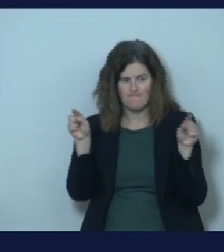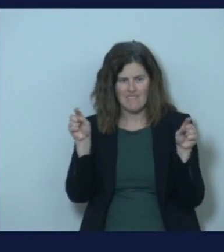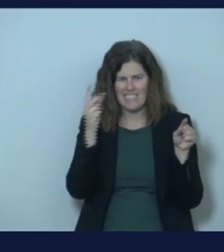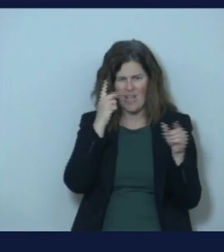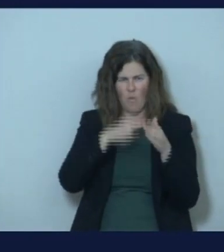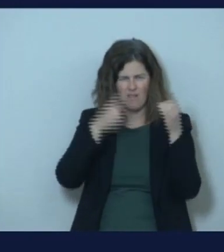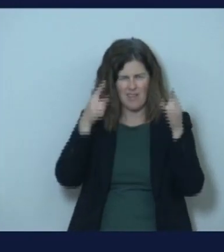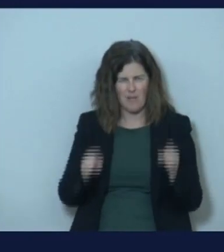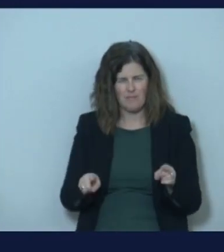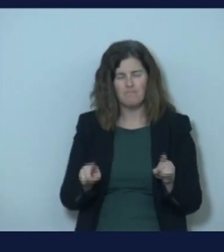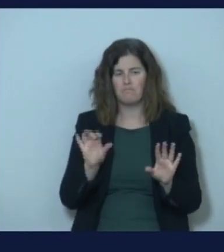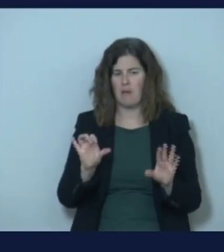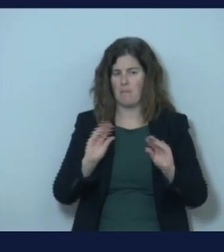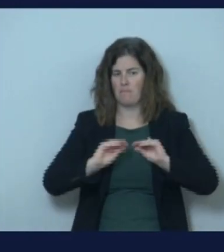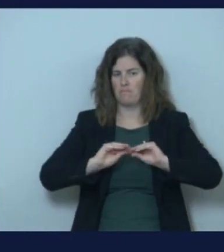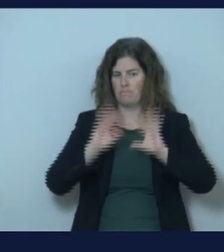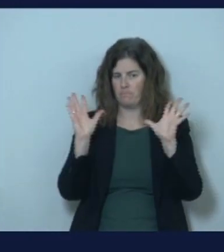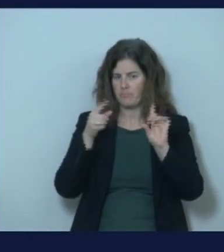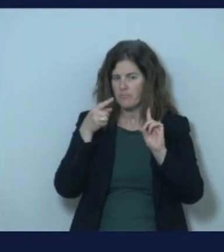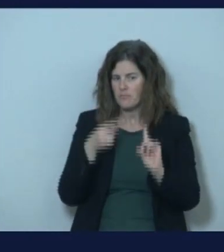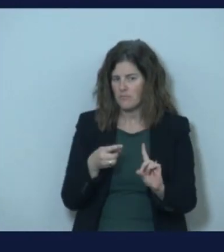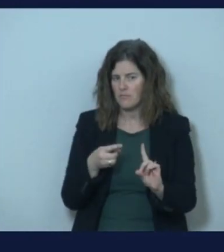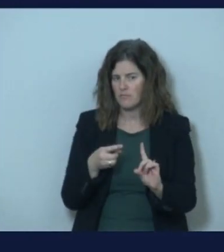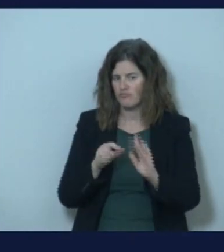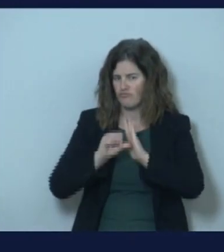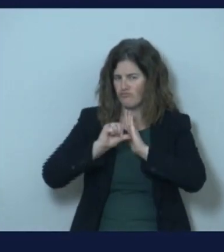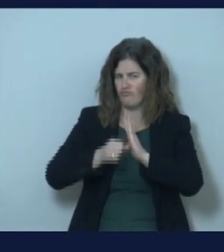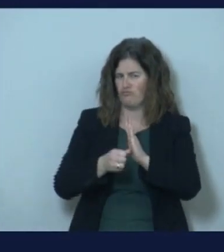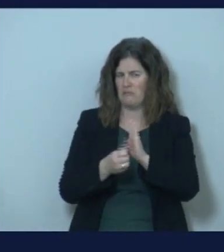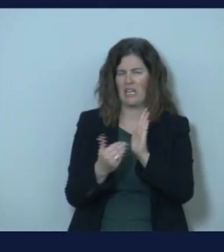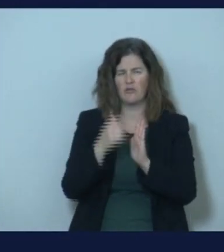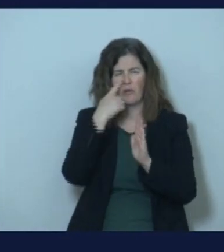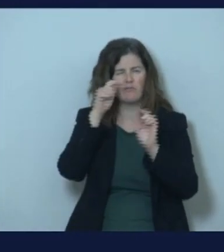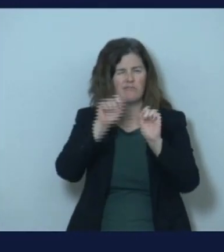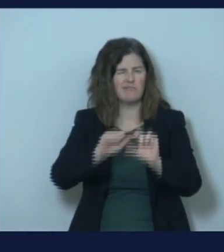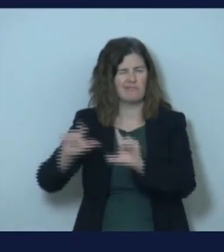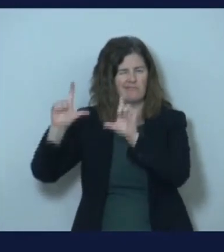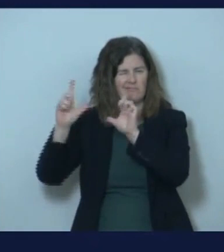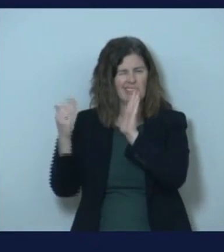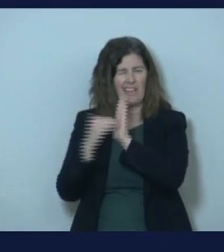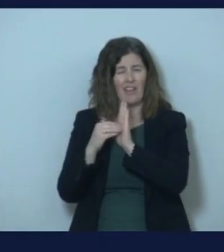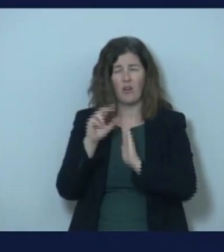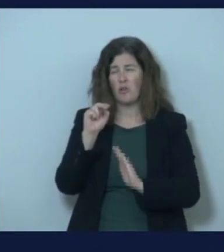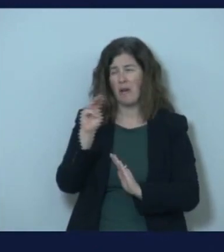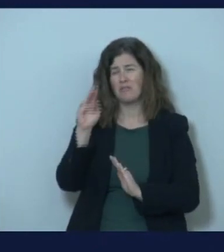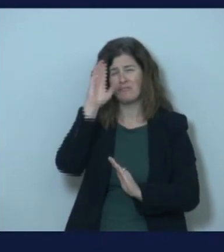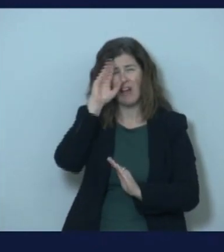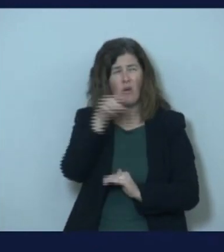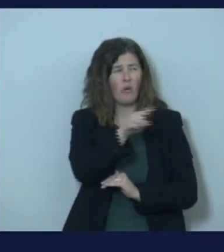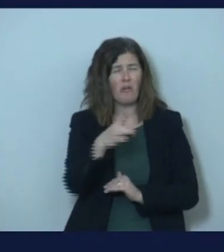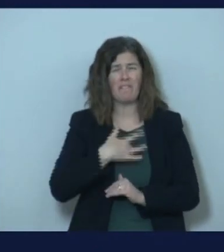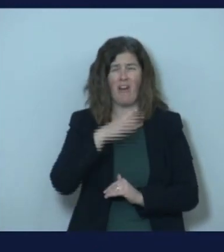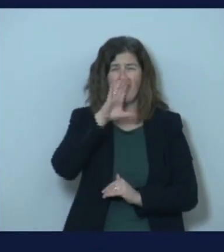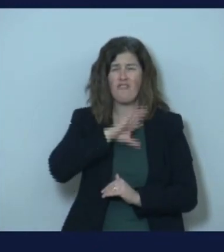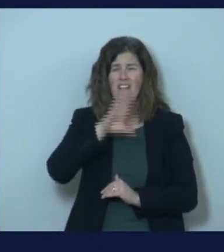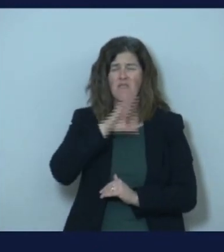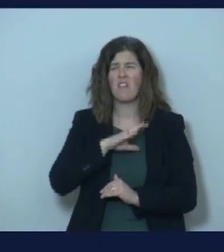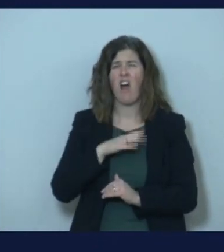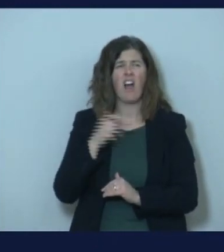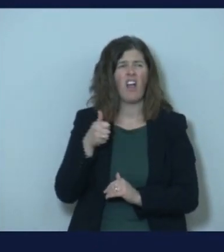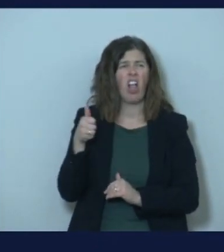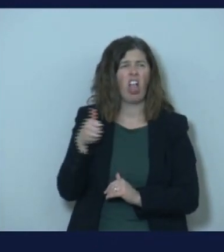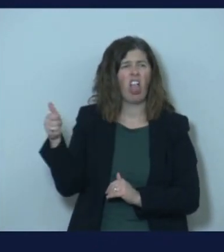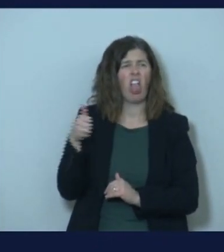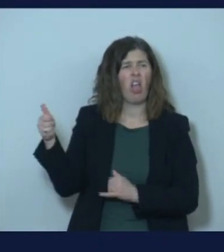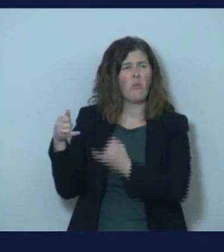I want to make that point. I want to hit that hard. Go to the next slide, because New Mexicans get really frustrated. But I can go across the border, but